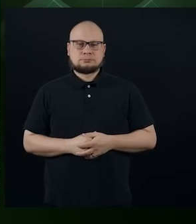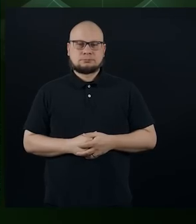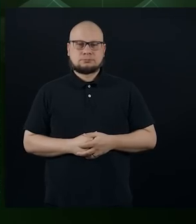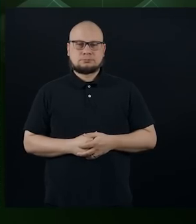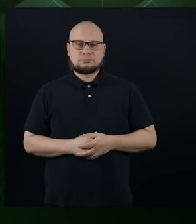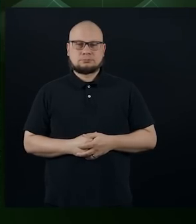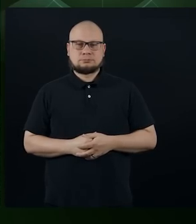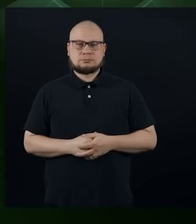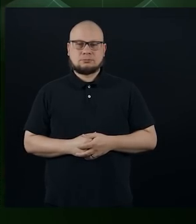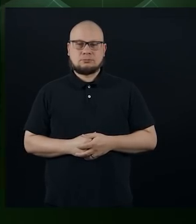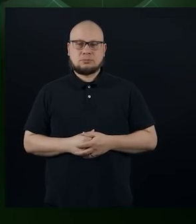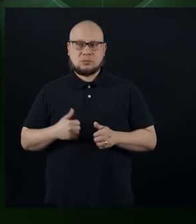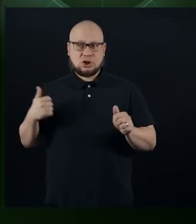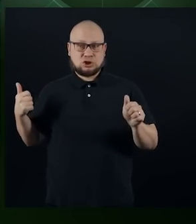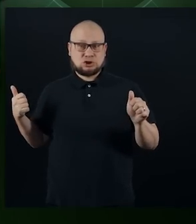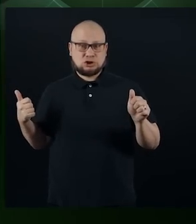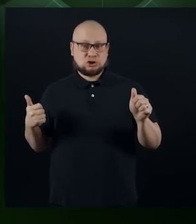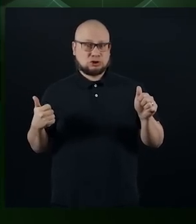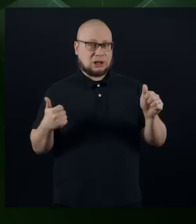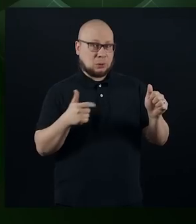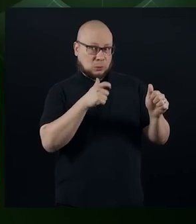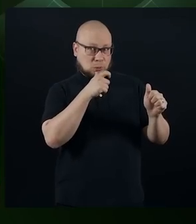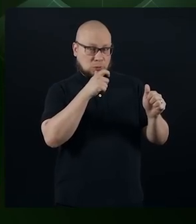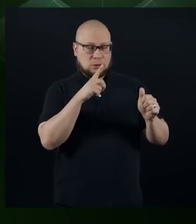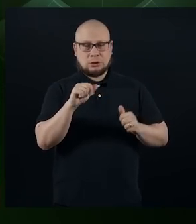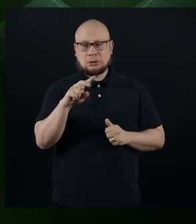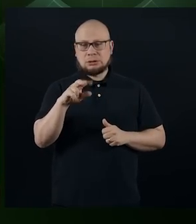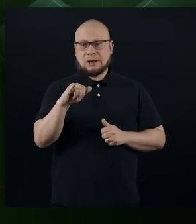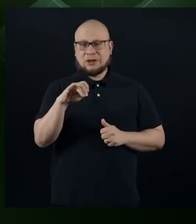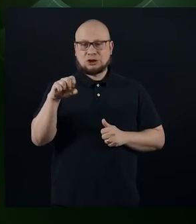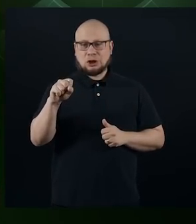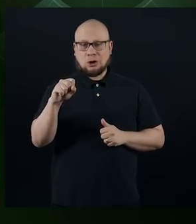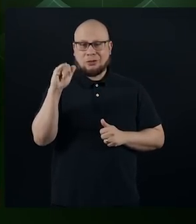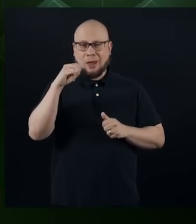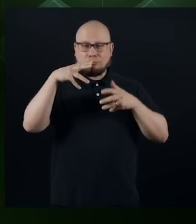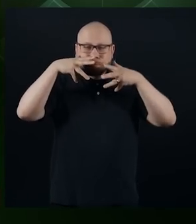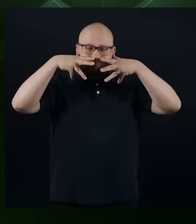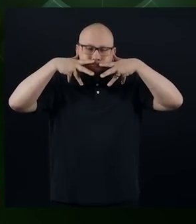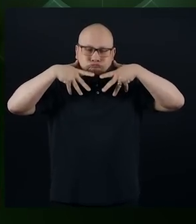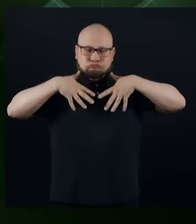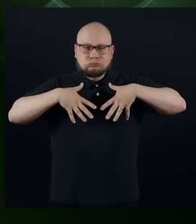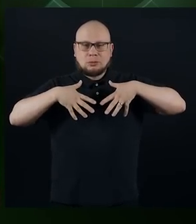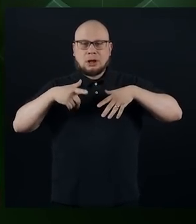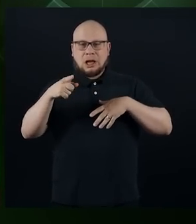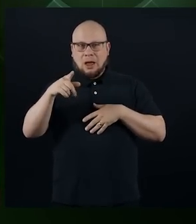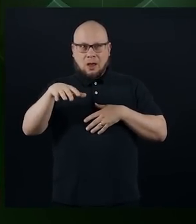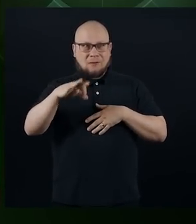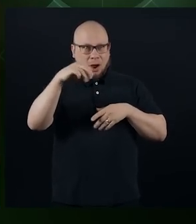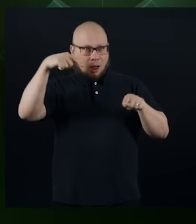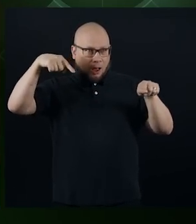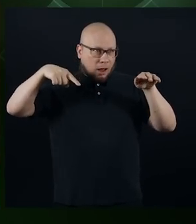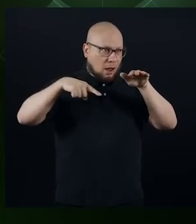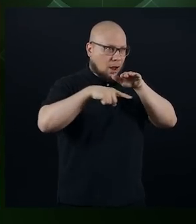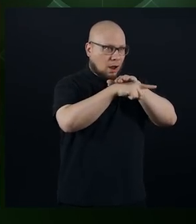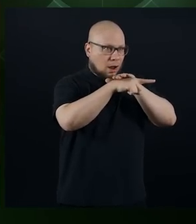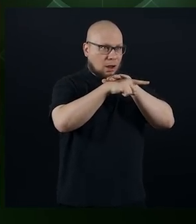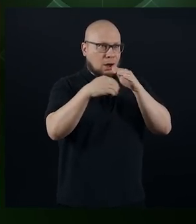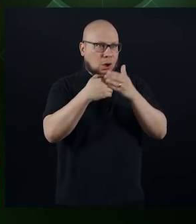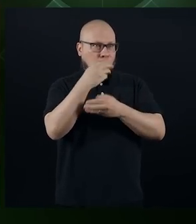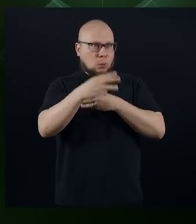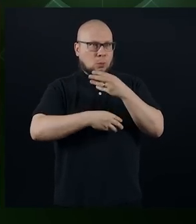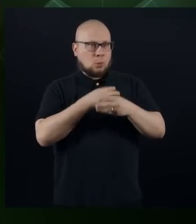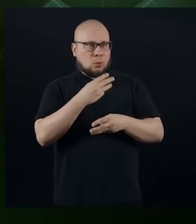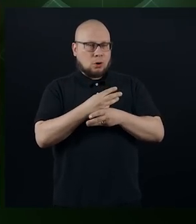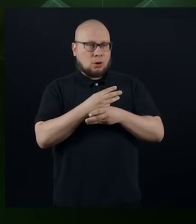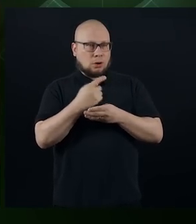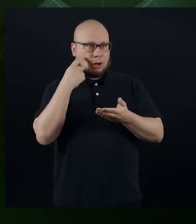Following in his wake is Davy Jones. And Davy Jones has also discovered this pirate world, finding that the pirate's life is